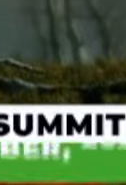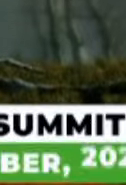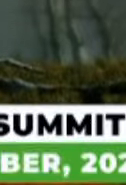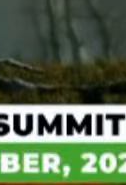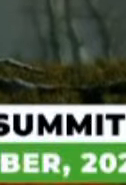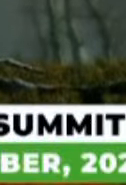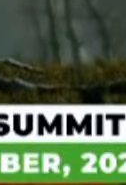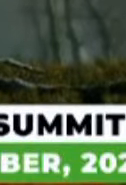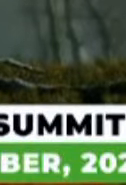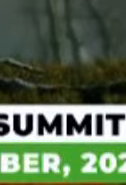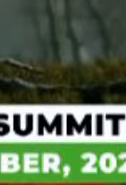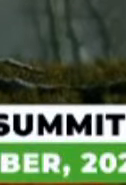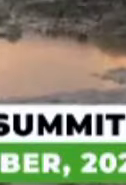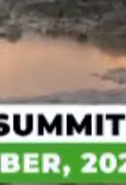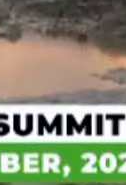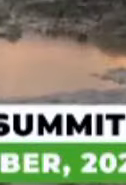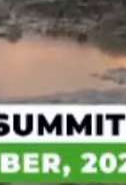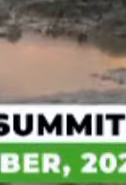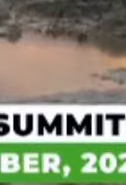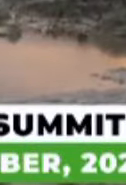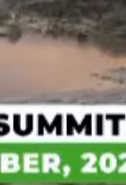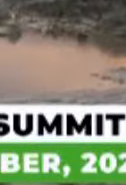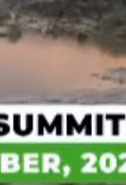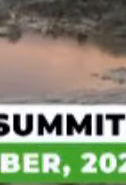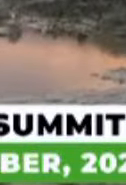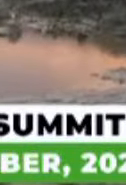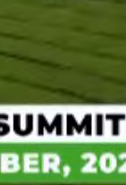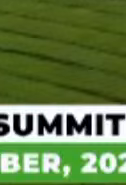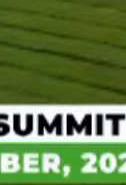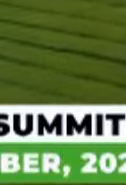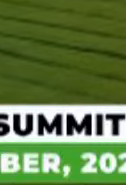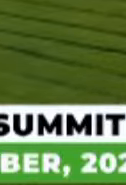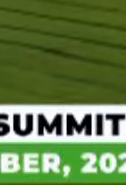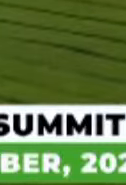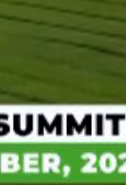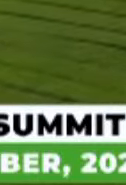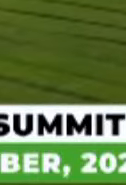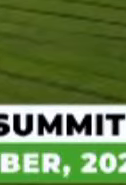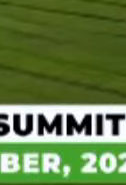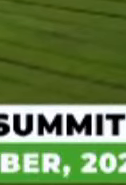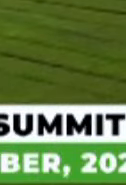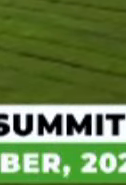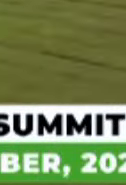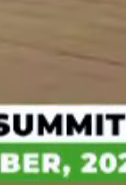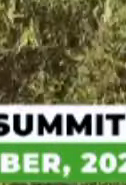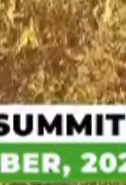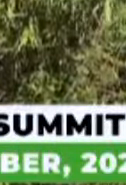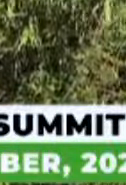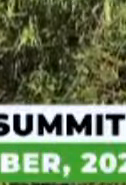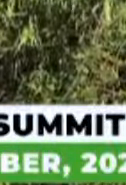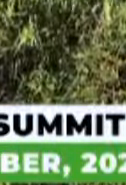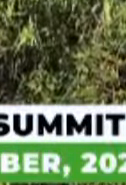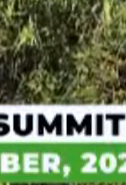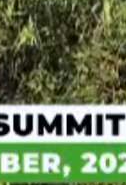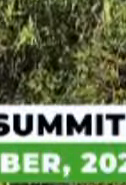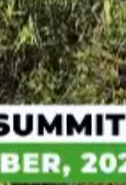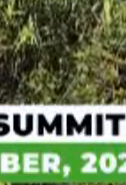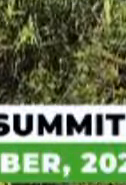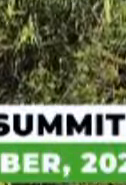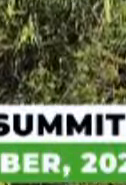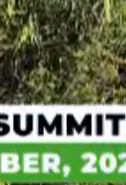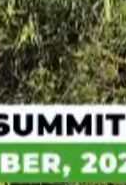Our planet is calling, and we must answer. This October 3rd and 4th, join us for the Earthwise